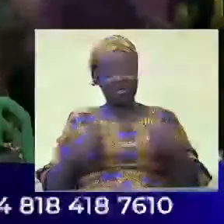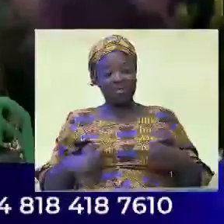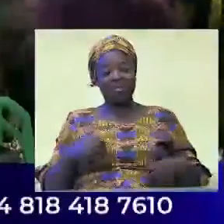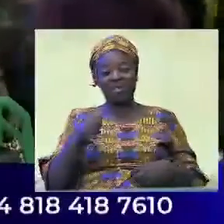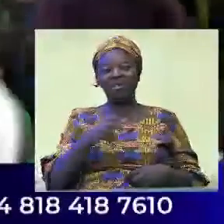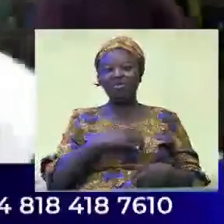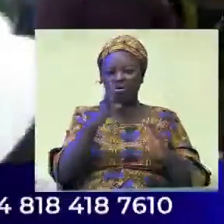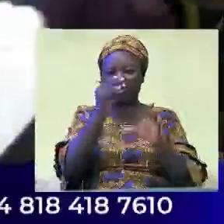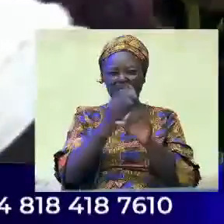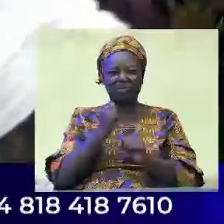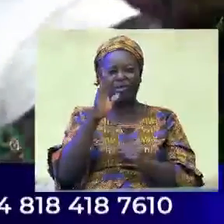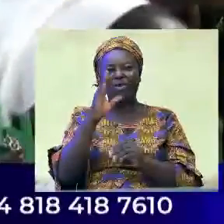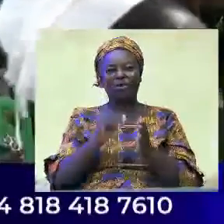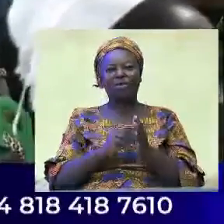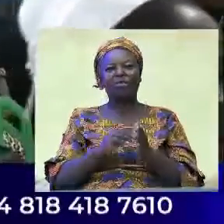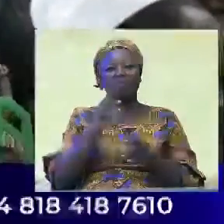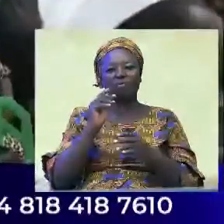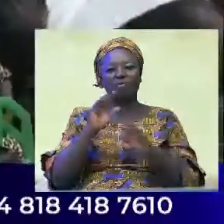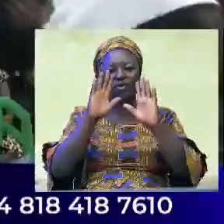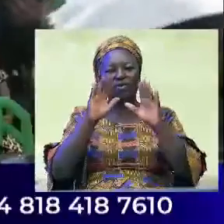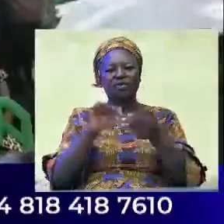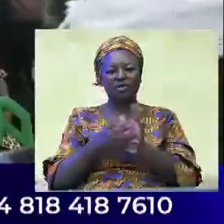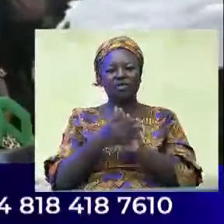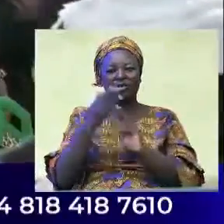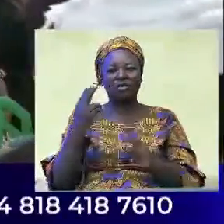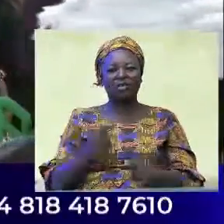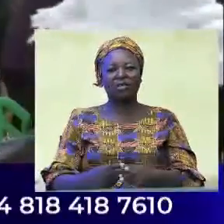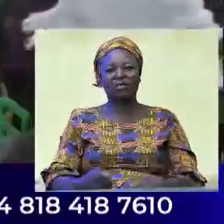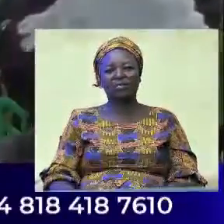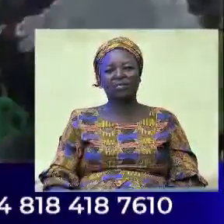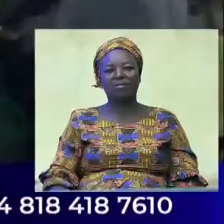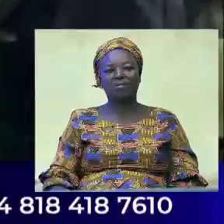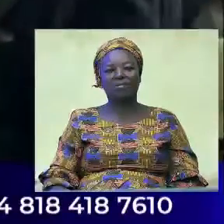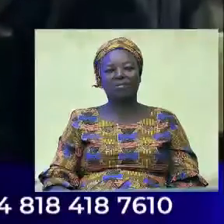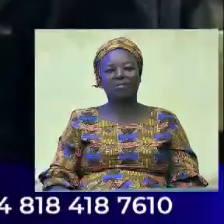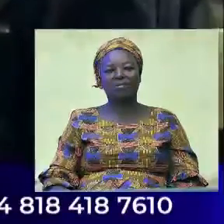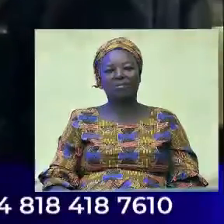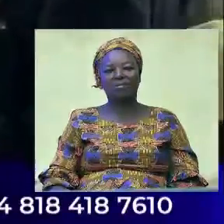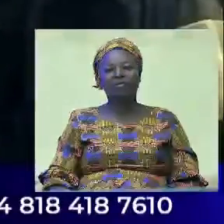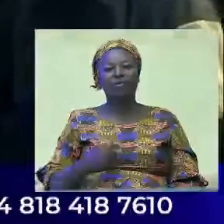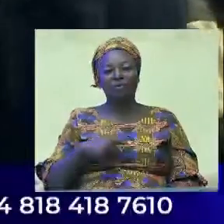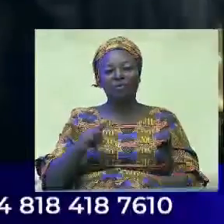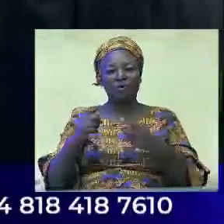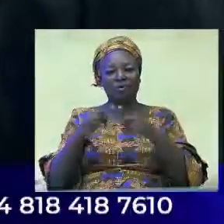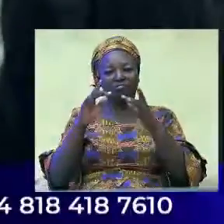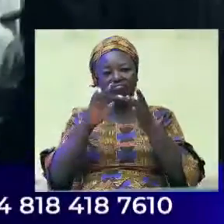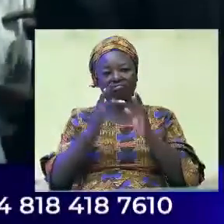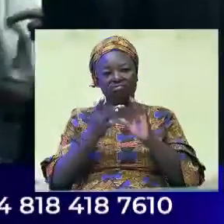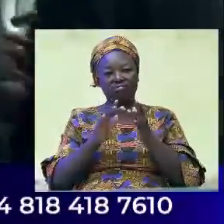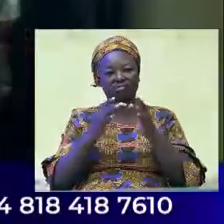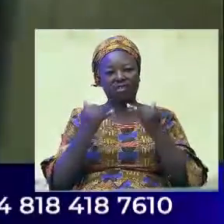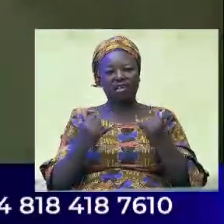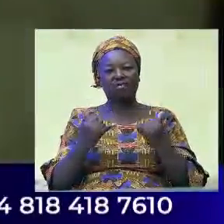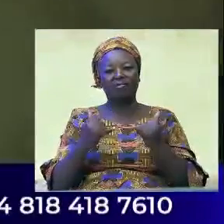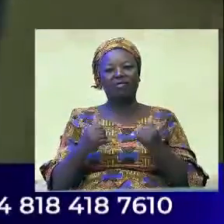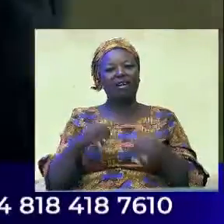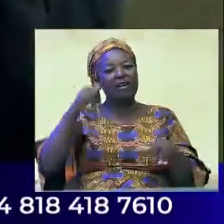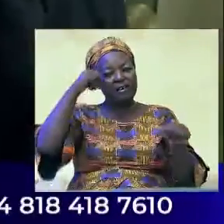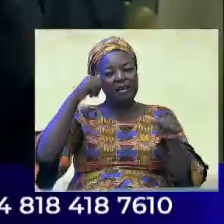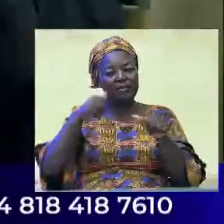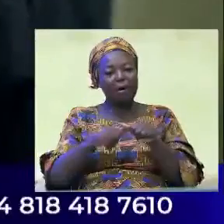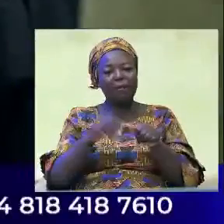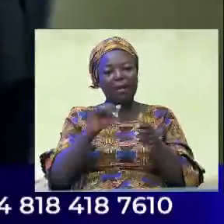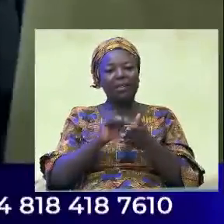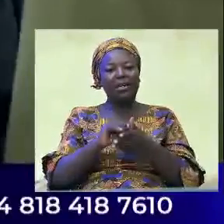Amen. Keep checking yourself. As you see the miracle, you come out. Let's hear from our